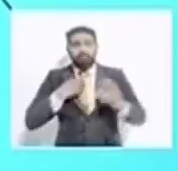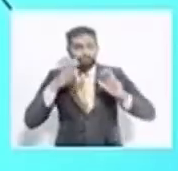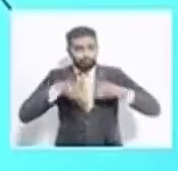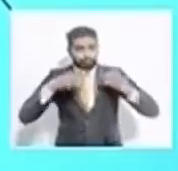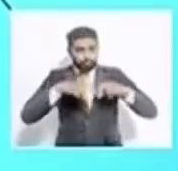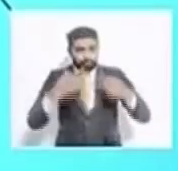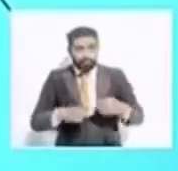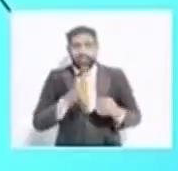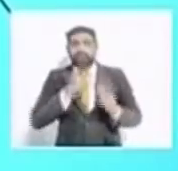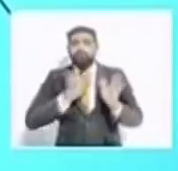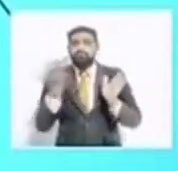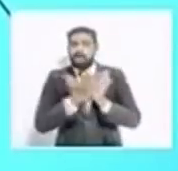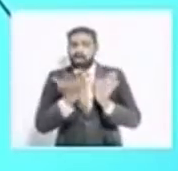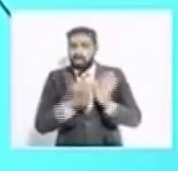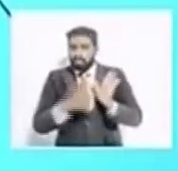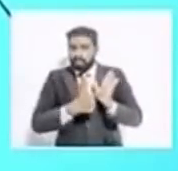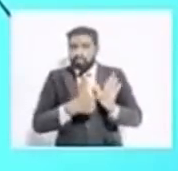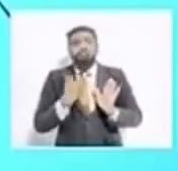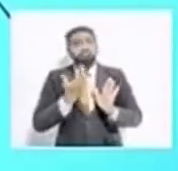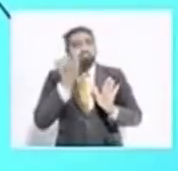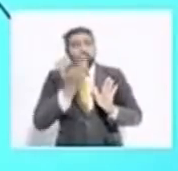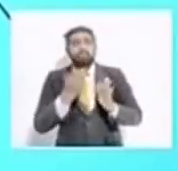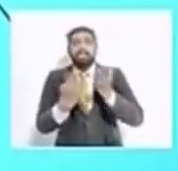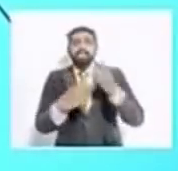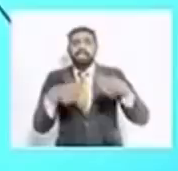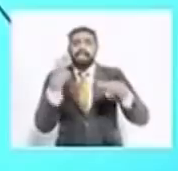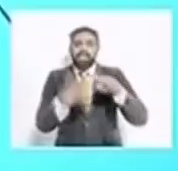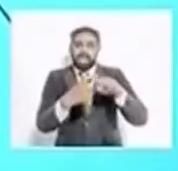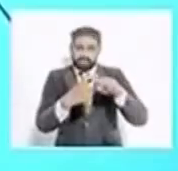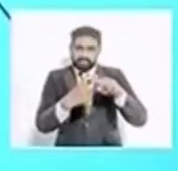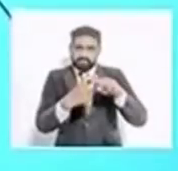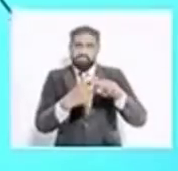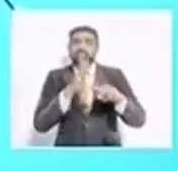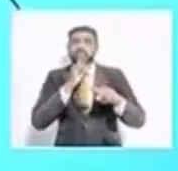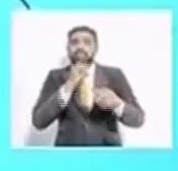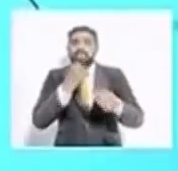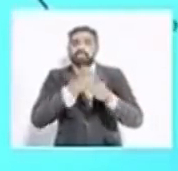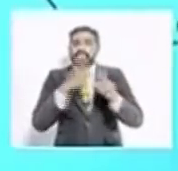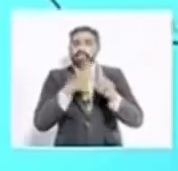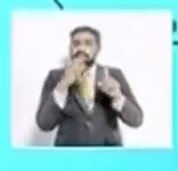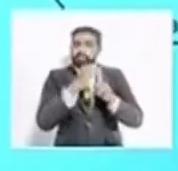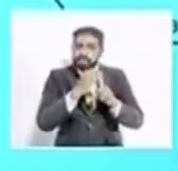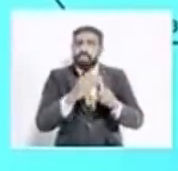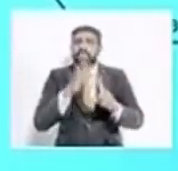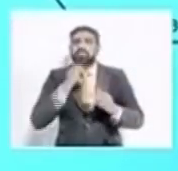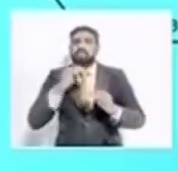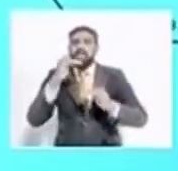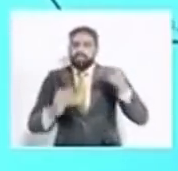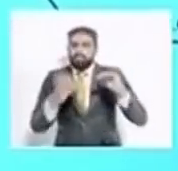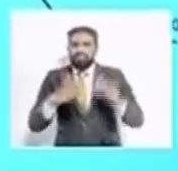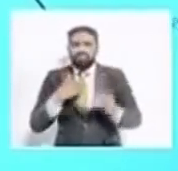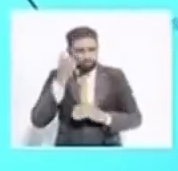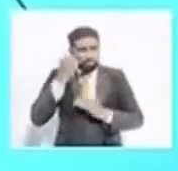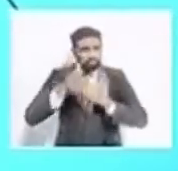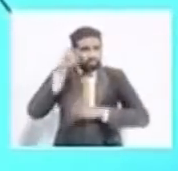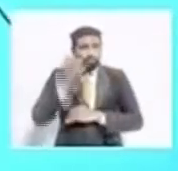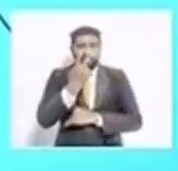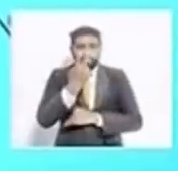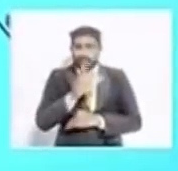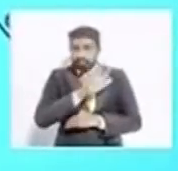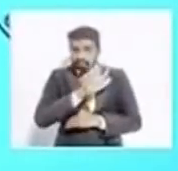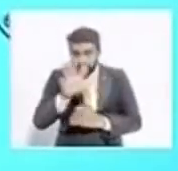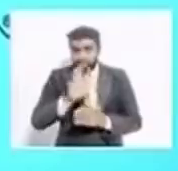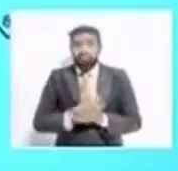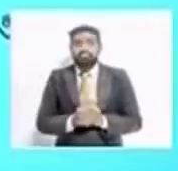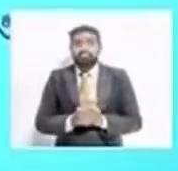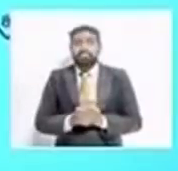the tax revenue as a percentage of the GDP. Do you remember in 2019, the newly appointed government at the